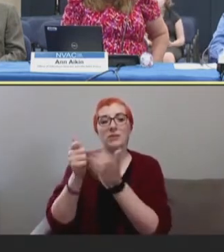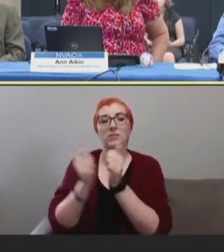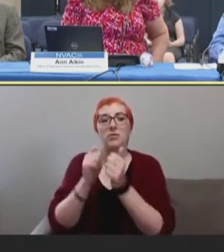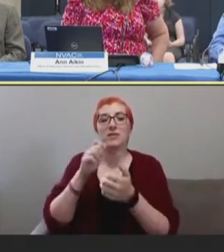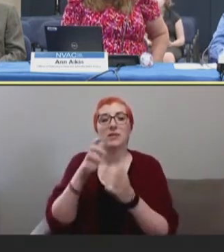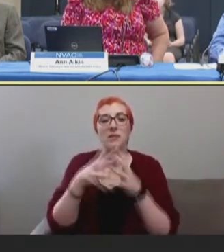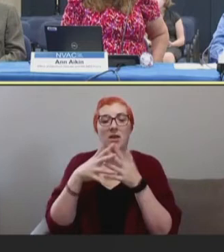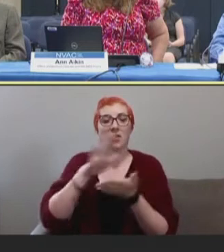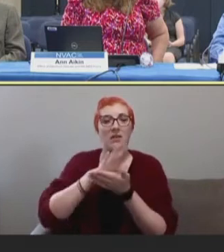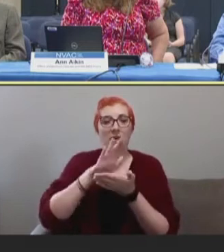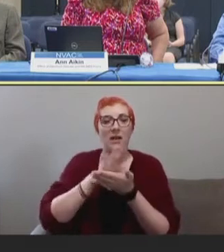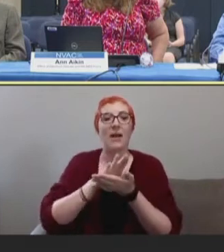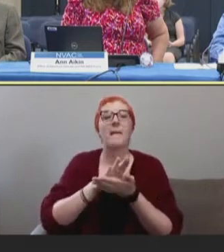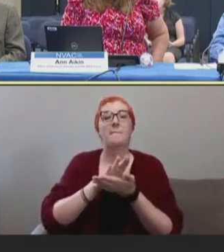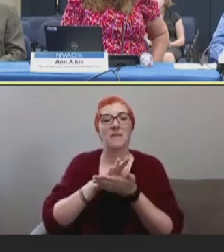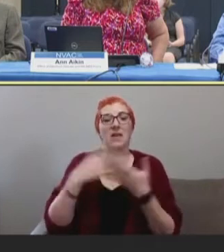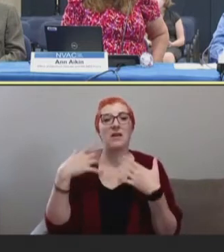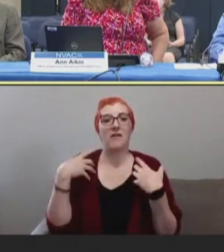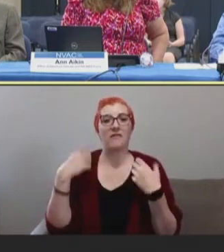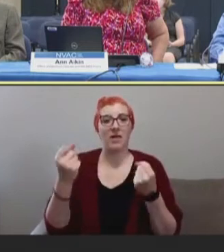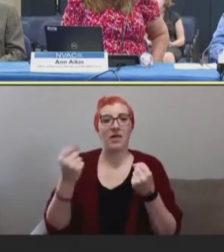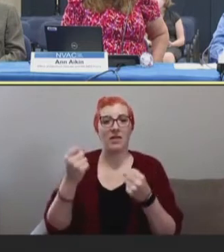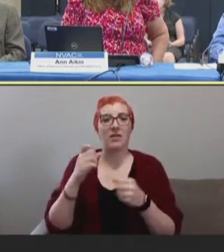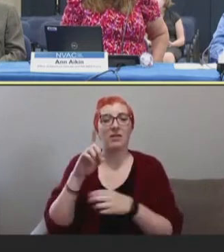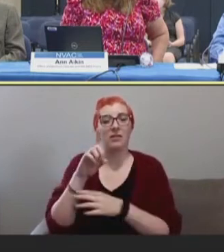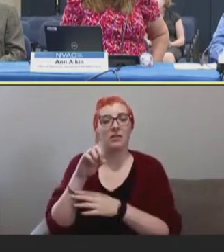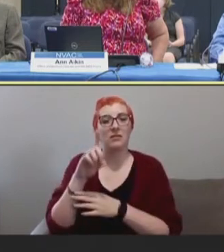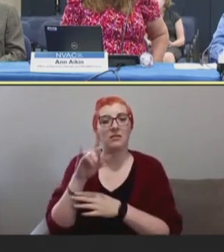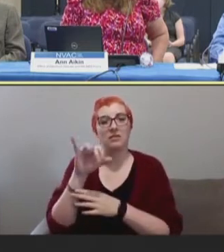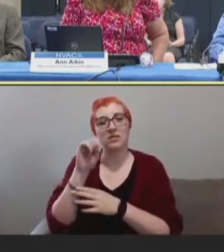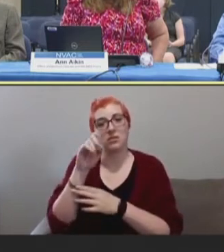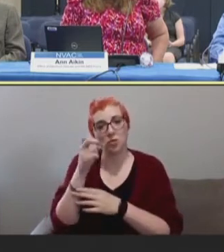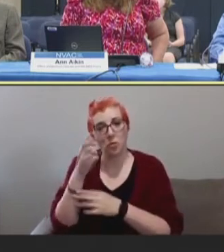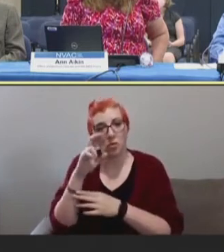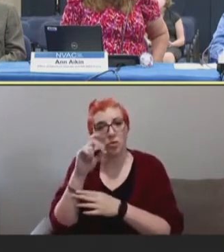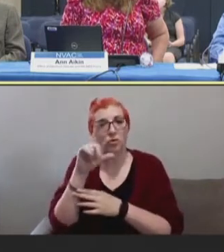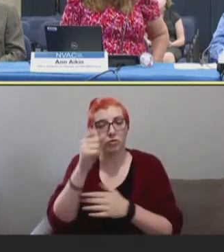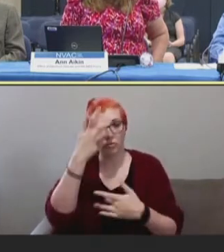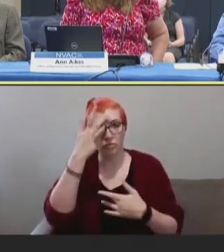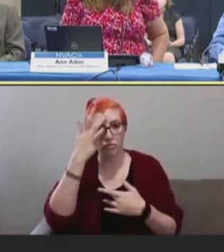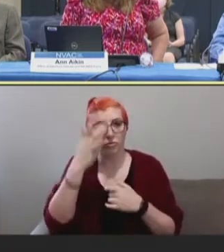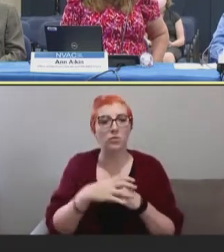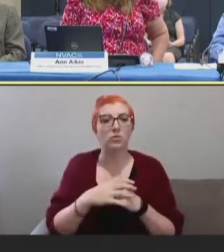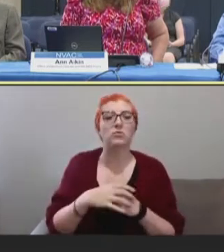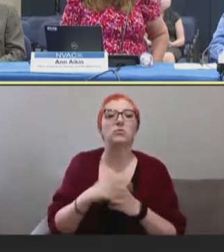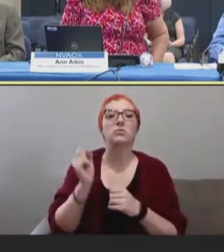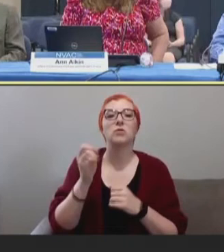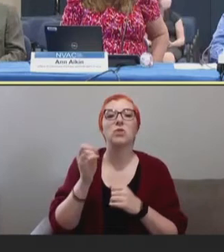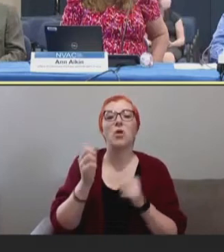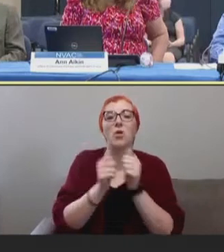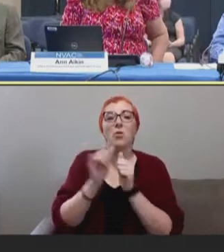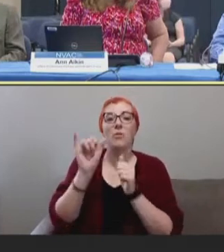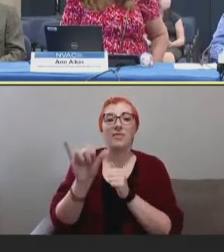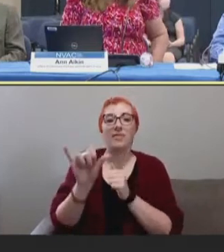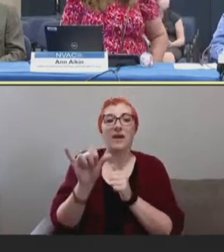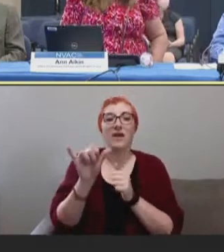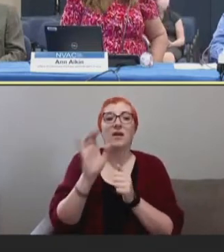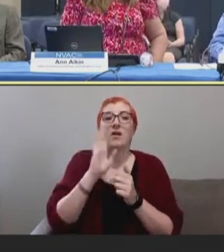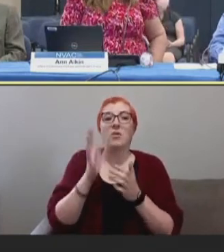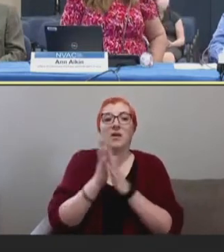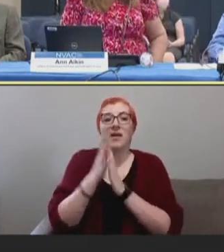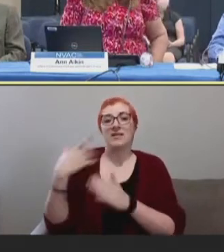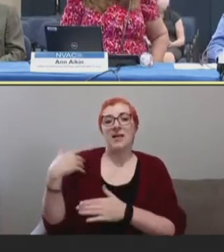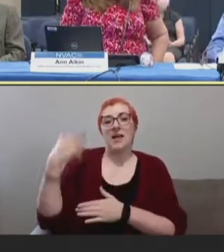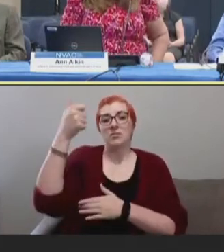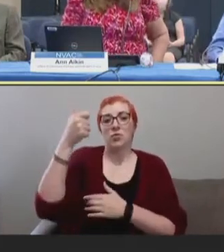served previously as the president of the Association for State and Territorial Health Officials. So with that, I will ask Admiral Levine